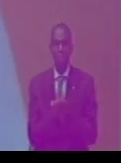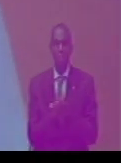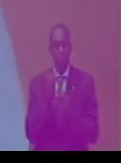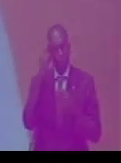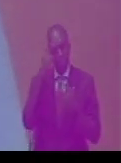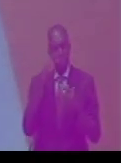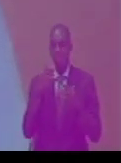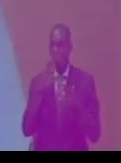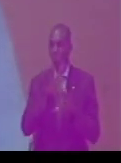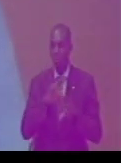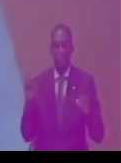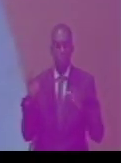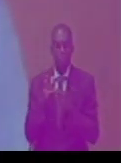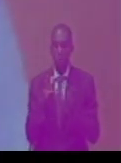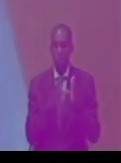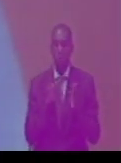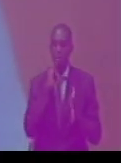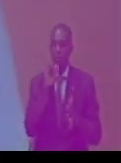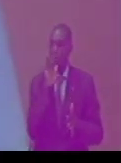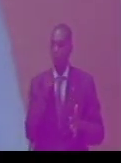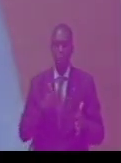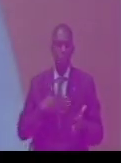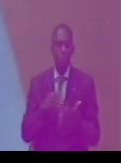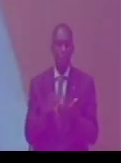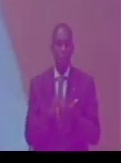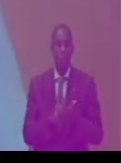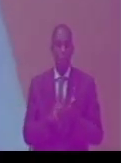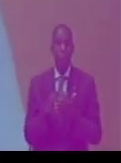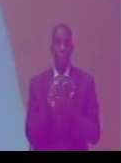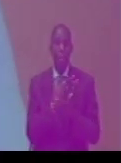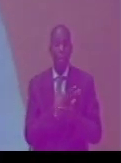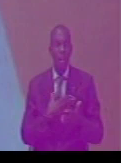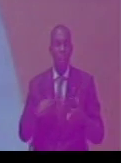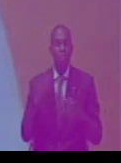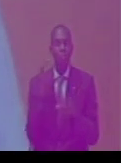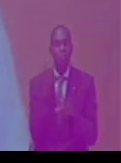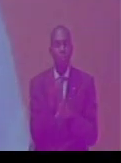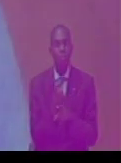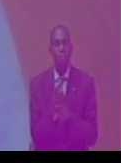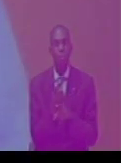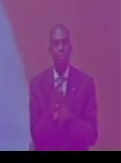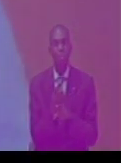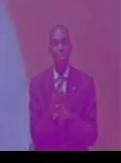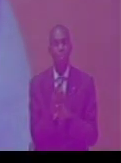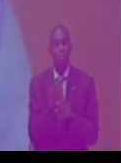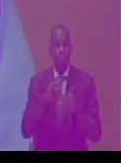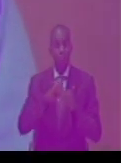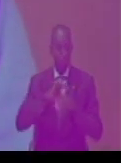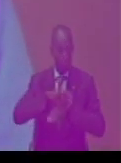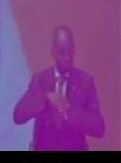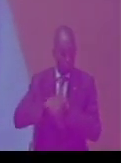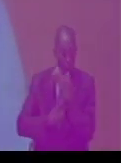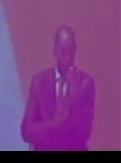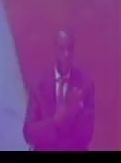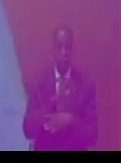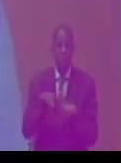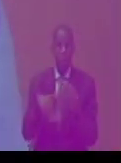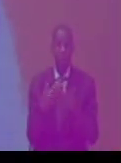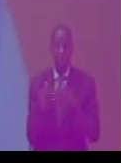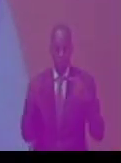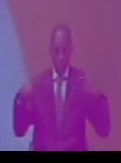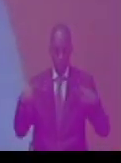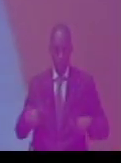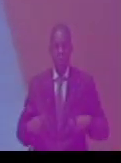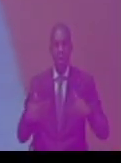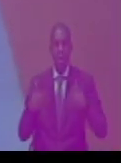covered but i said jesus did not have a covet and it's not my portion in jesus name so i just went to